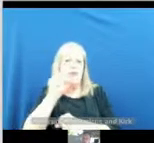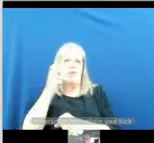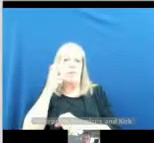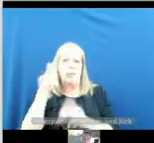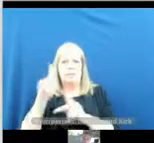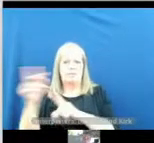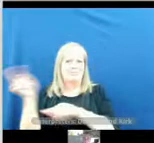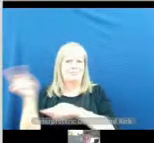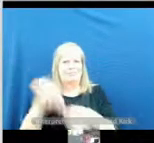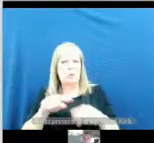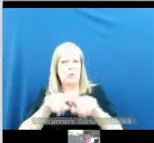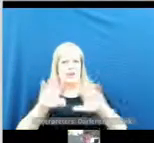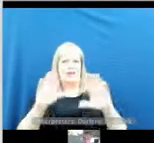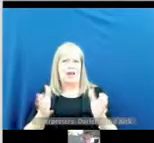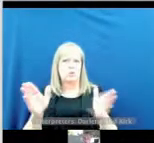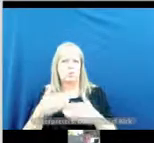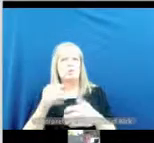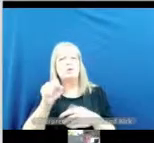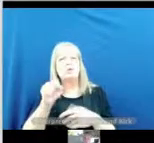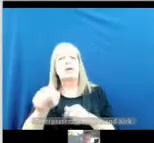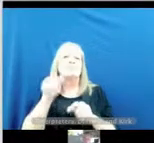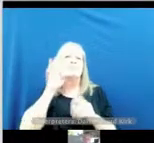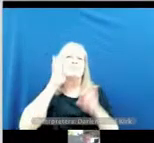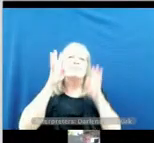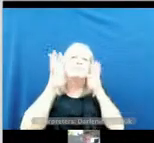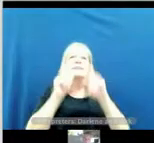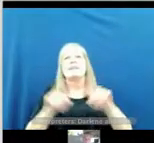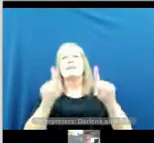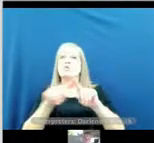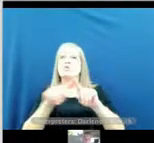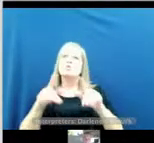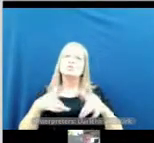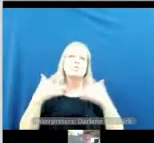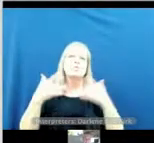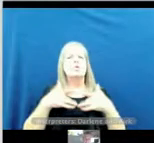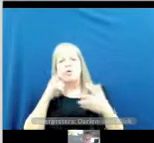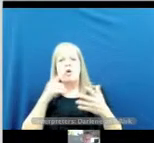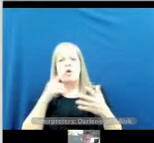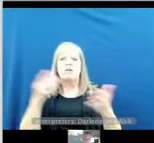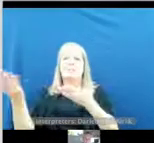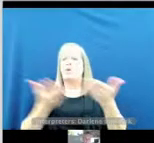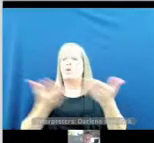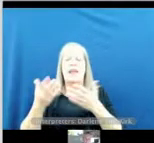you to think of very innovative ways that you could bring in deafblind content.